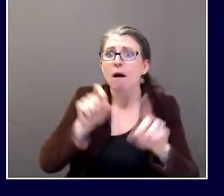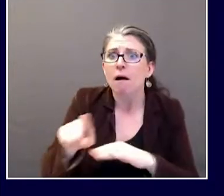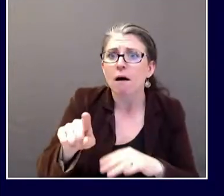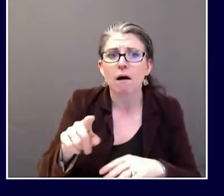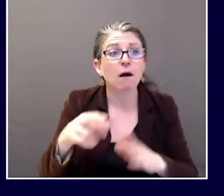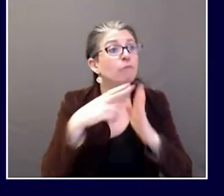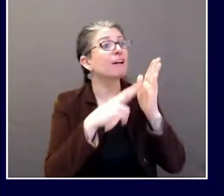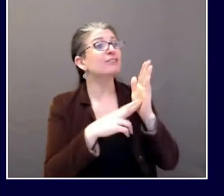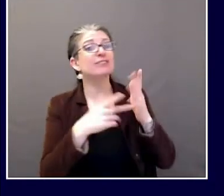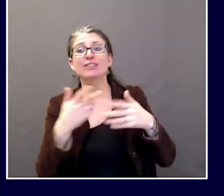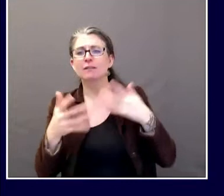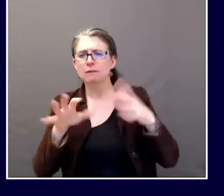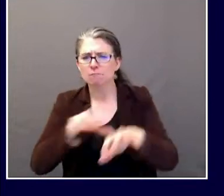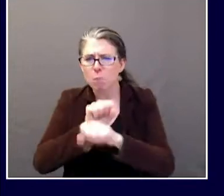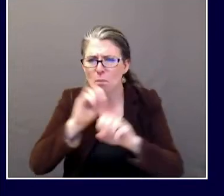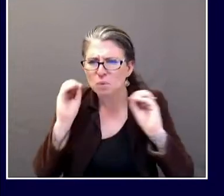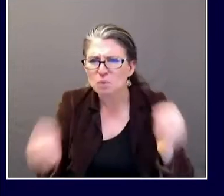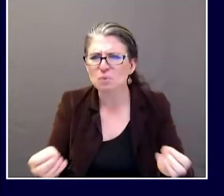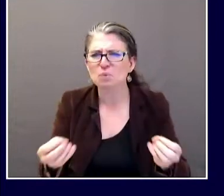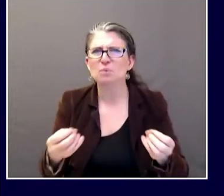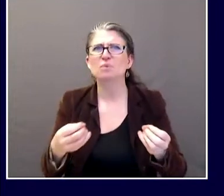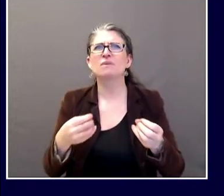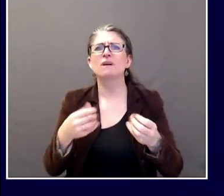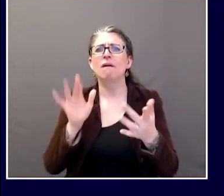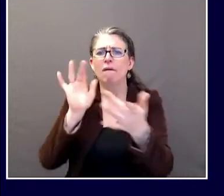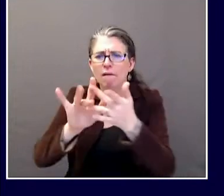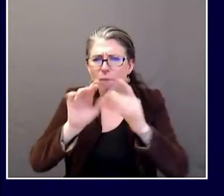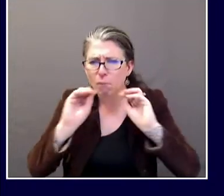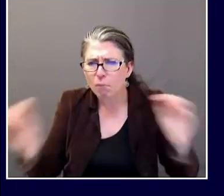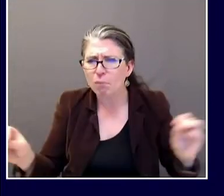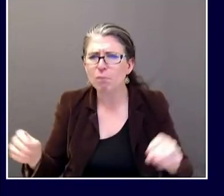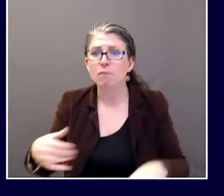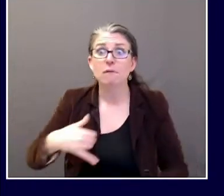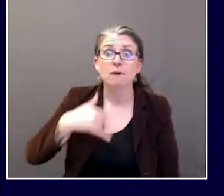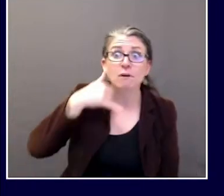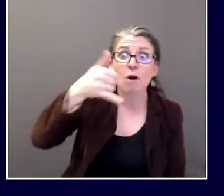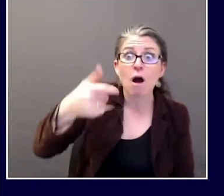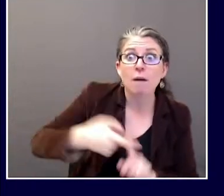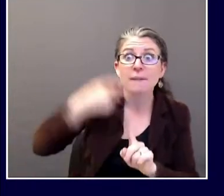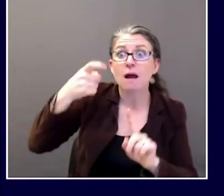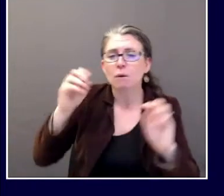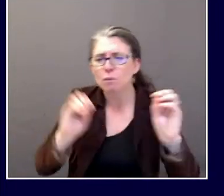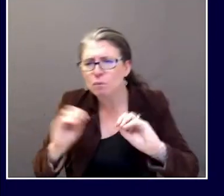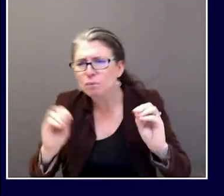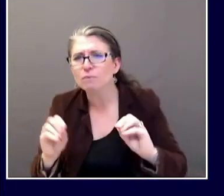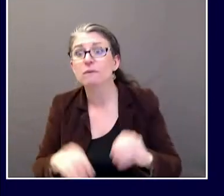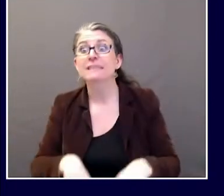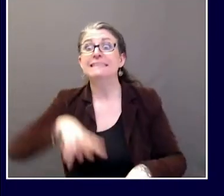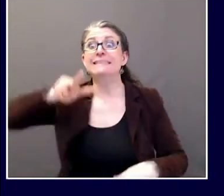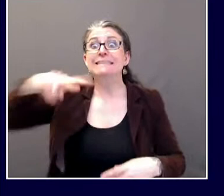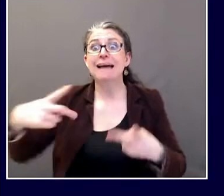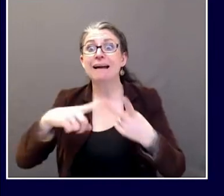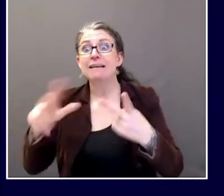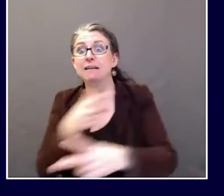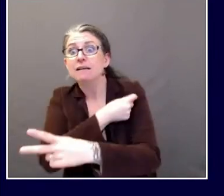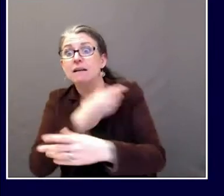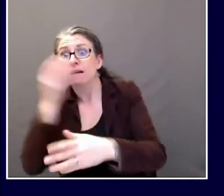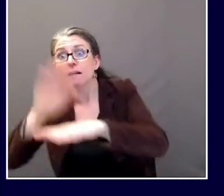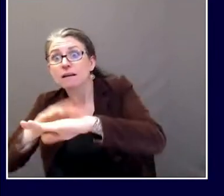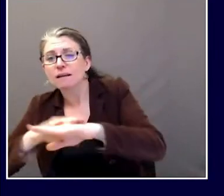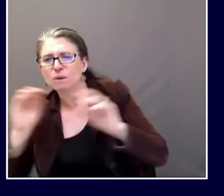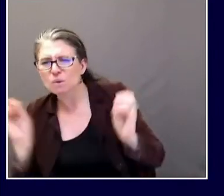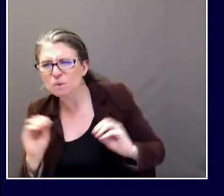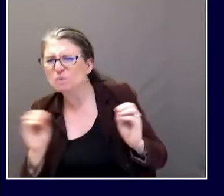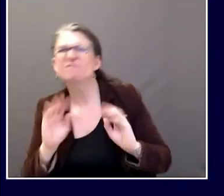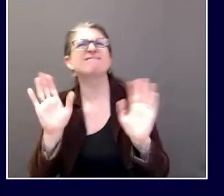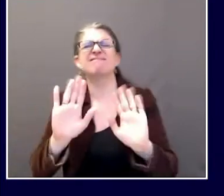sure we get something in place. But again, I'd also rather do it right than do it fast and slipshod. I mean, are